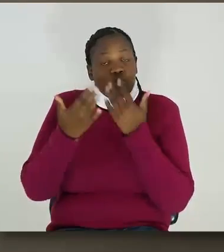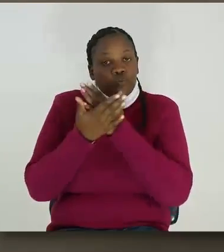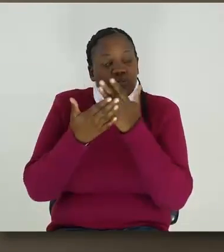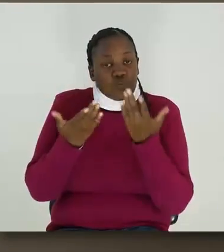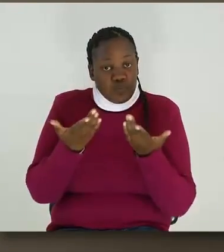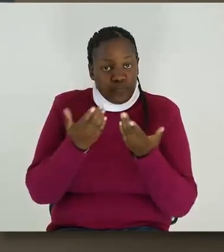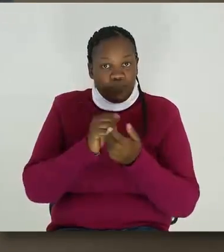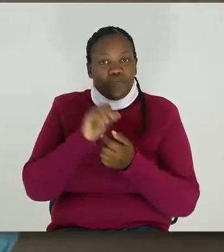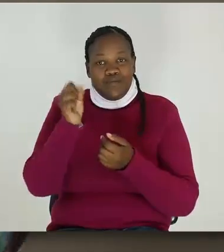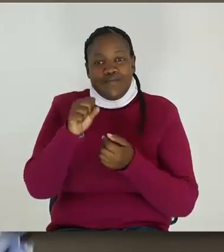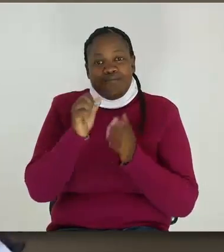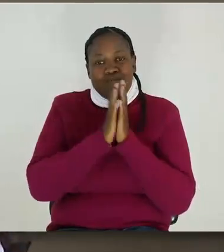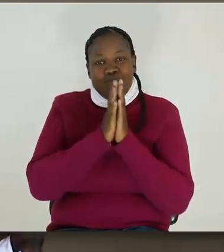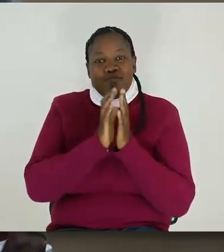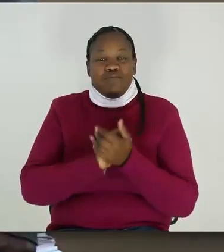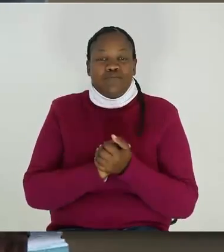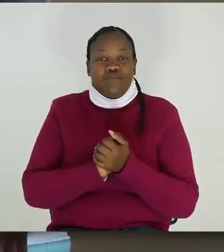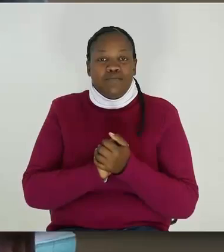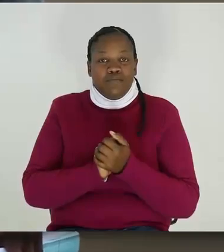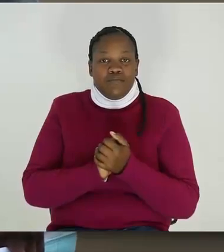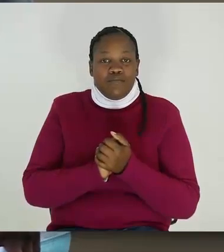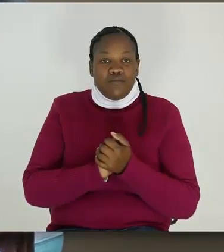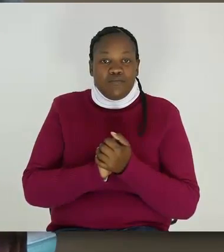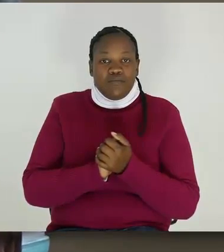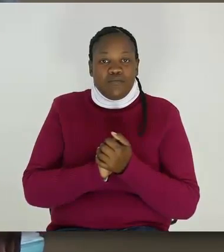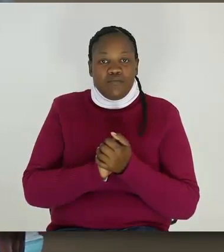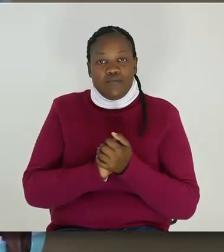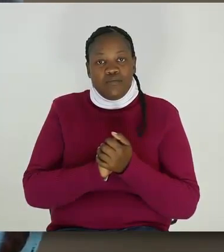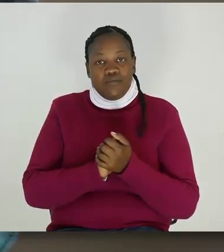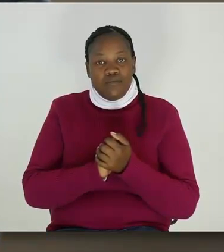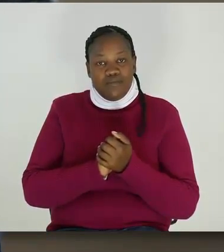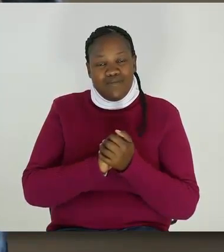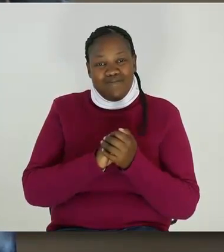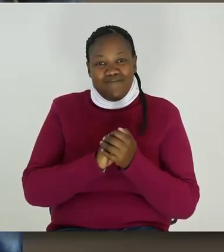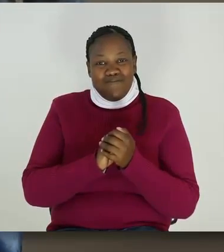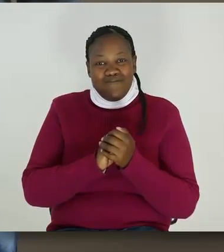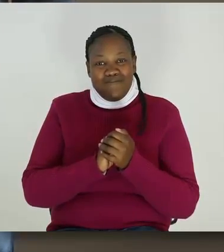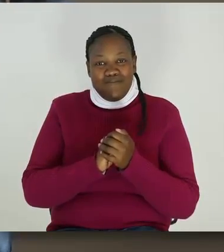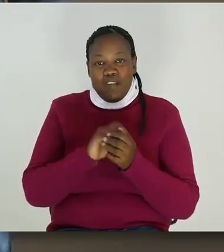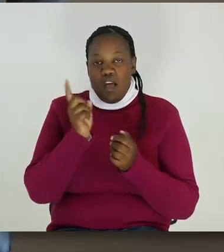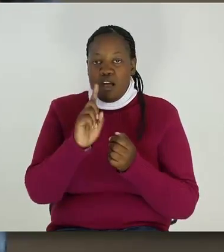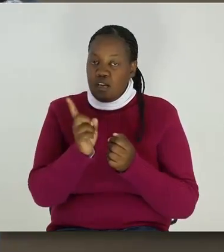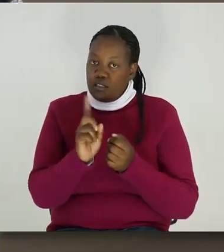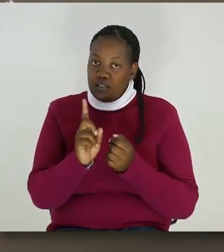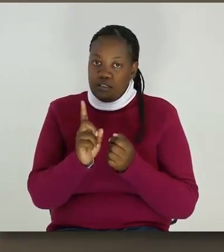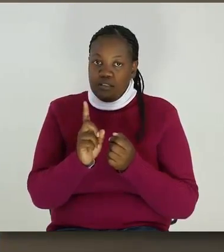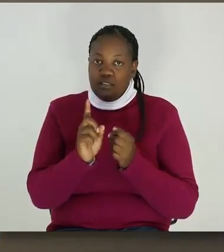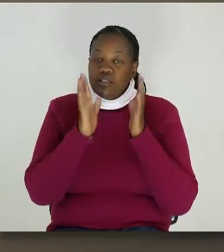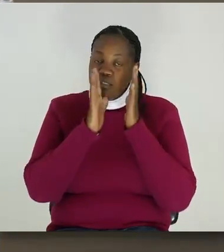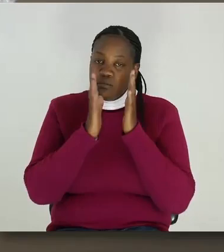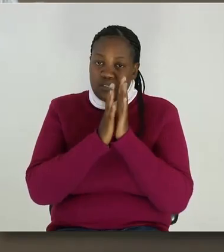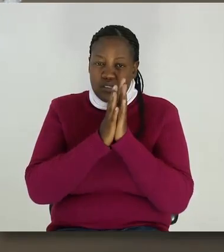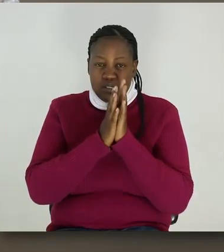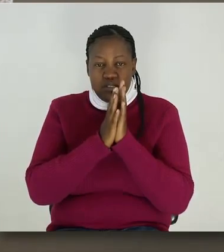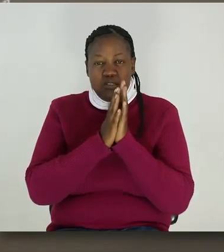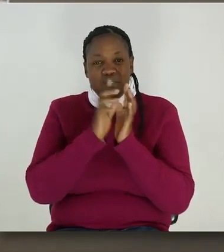a sandwich? Oh, yes, please. My dear, my darling, my donut. Hey, easy on the